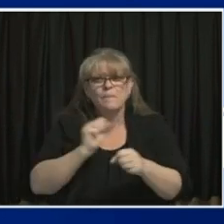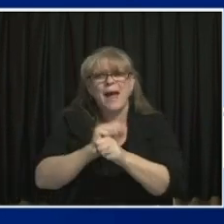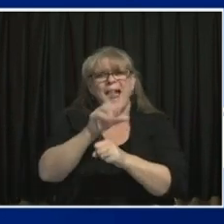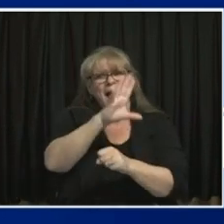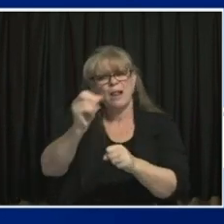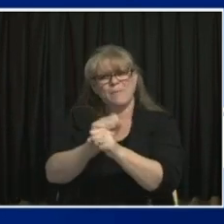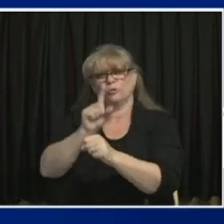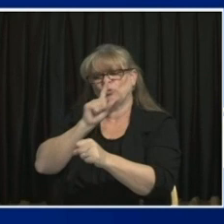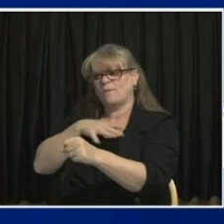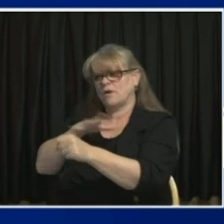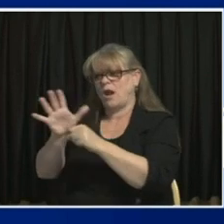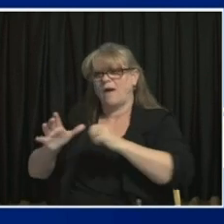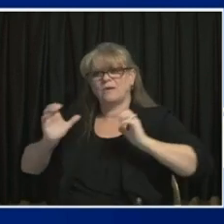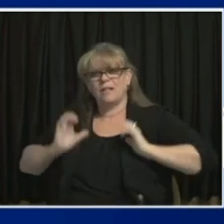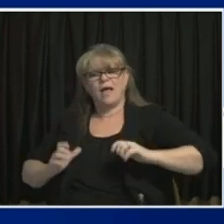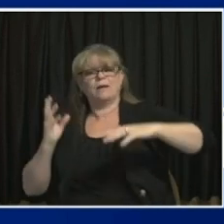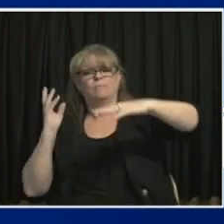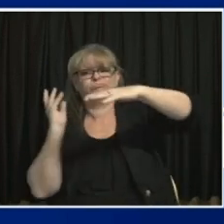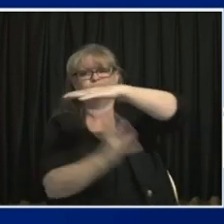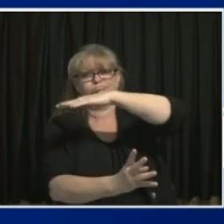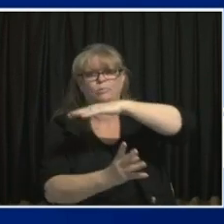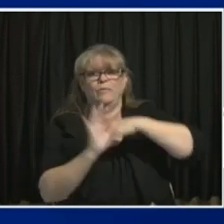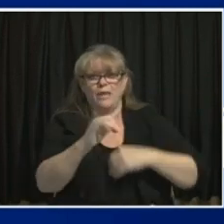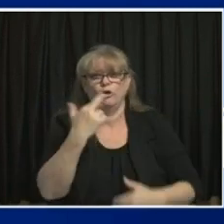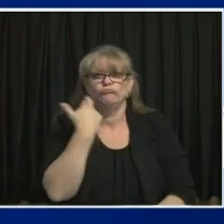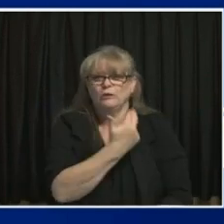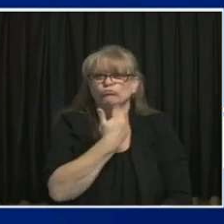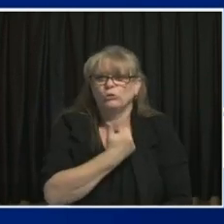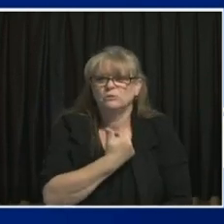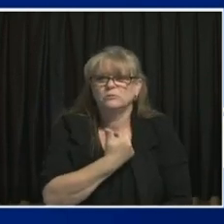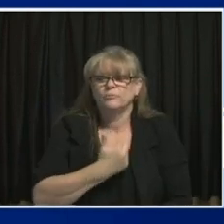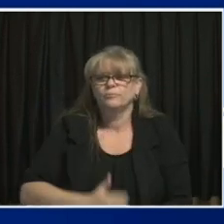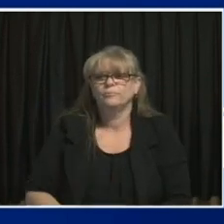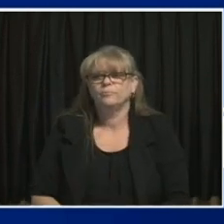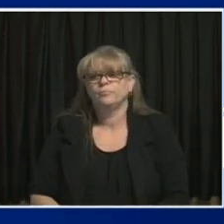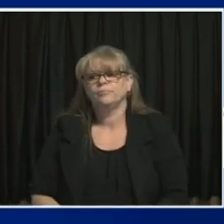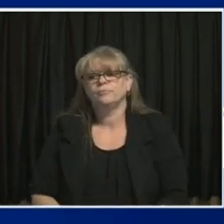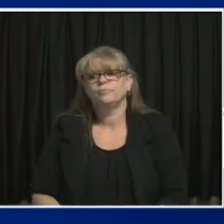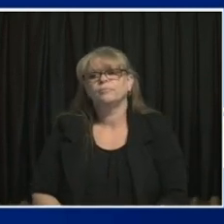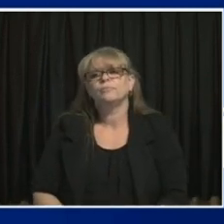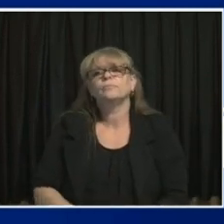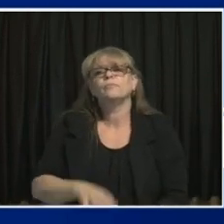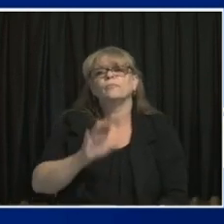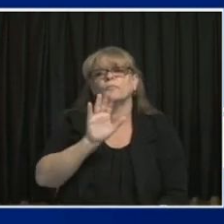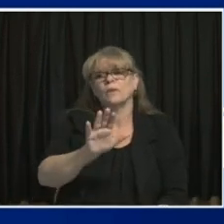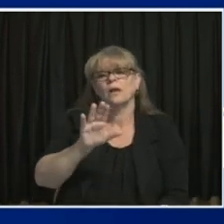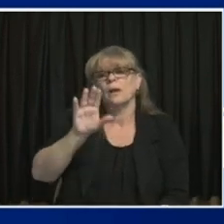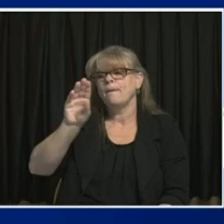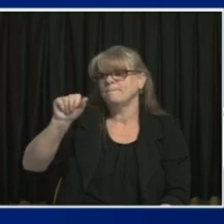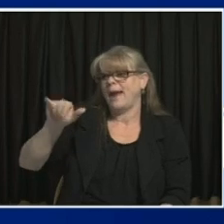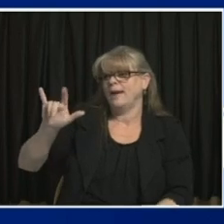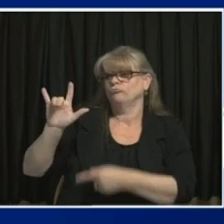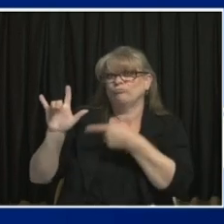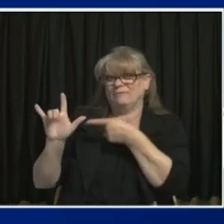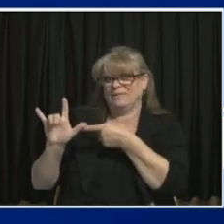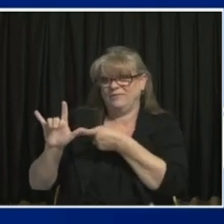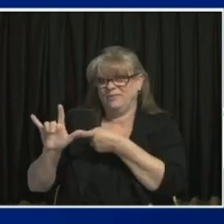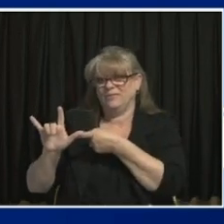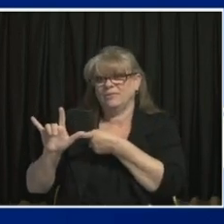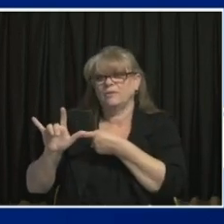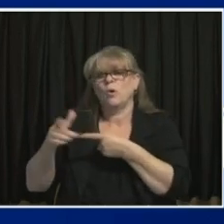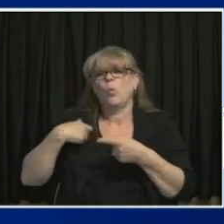to thrive? After we make the decision with the guidance that will be given, we'll announce the days that it takes